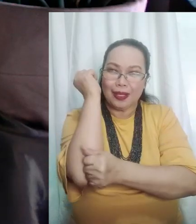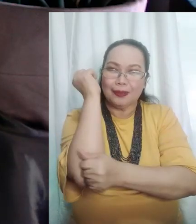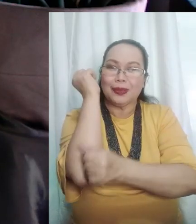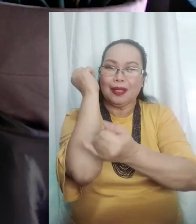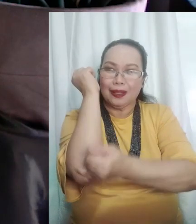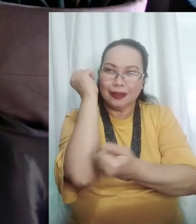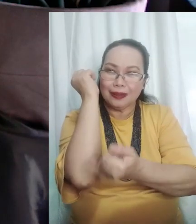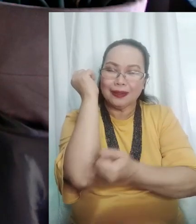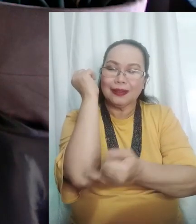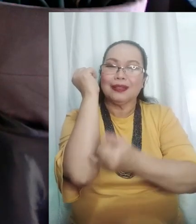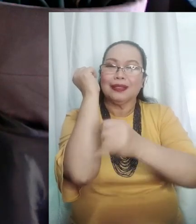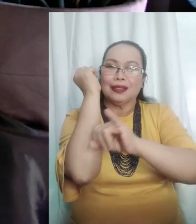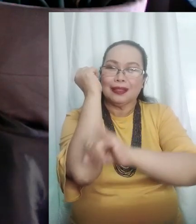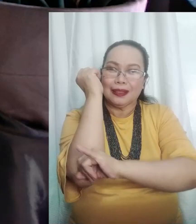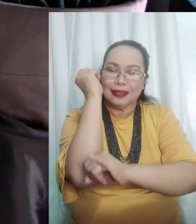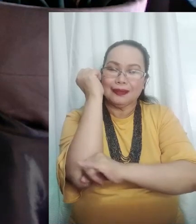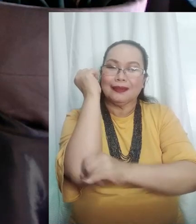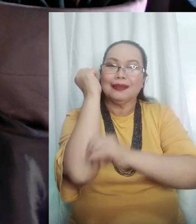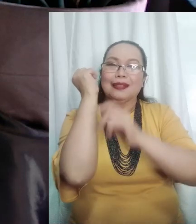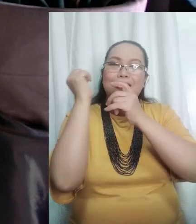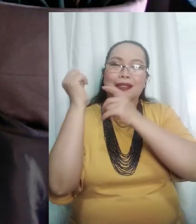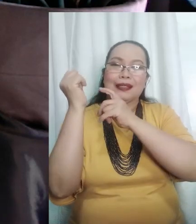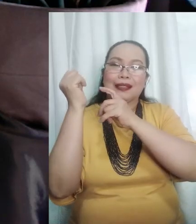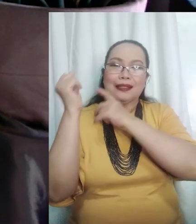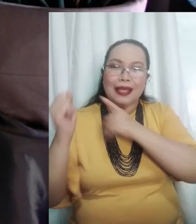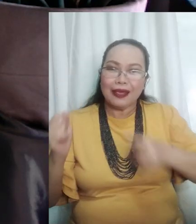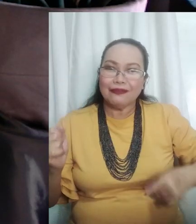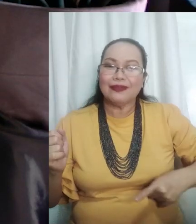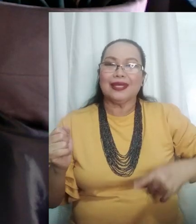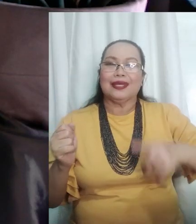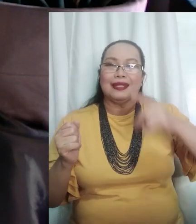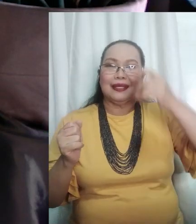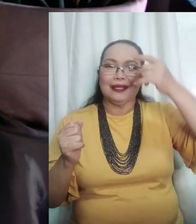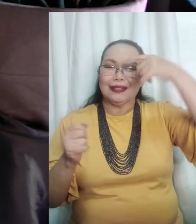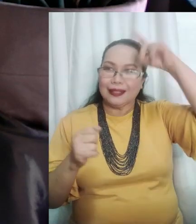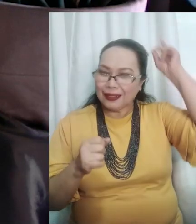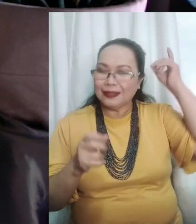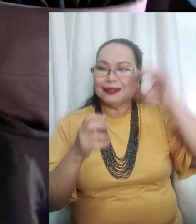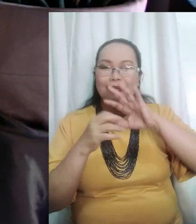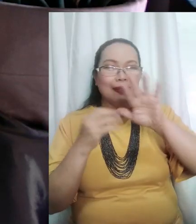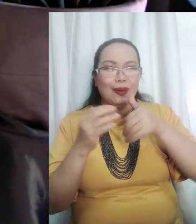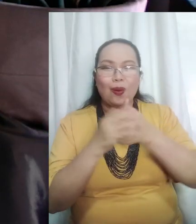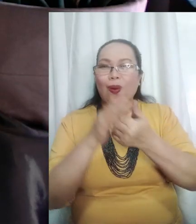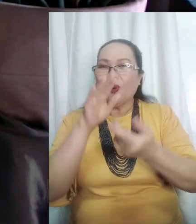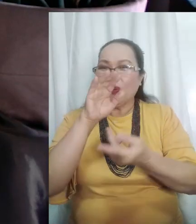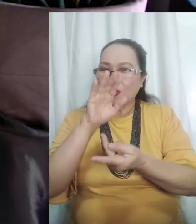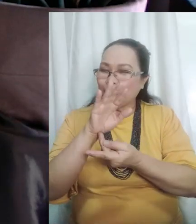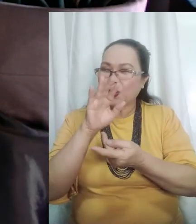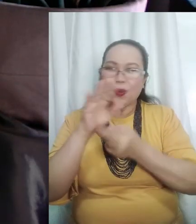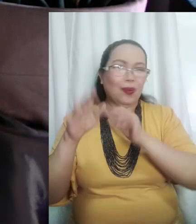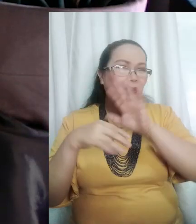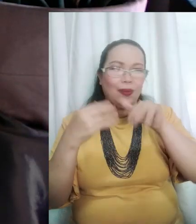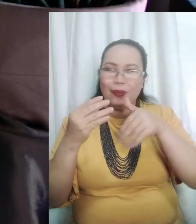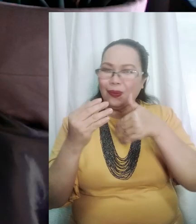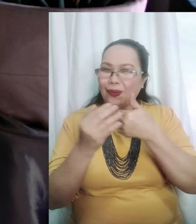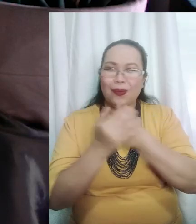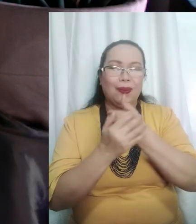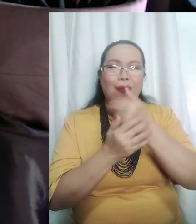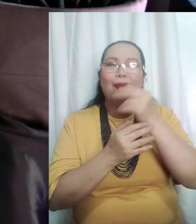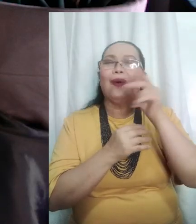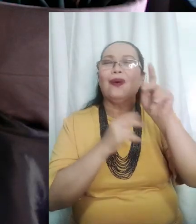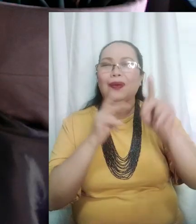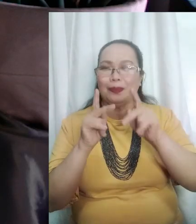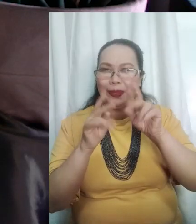Jacob, Moses, David, Daniel, the Old Testament, the 12 of Jesus Christ, Paul, Barnabas,